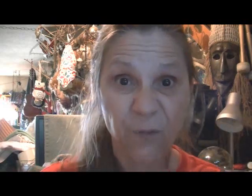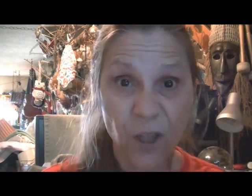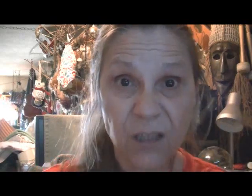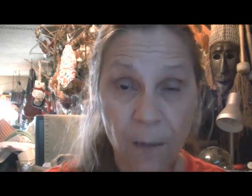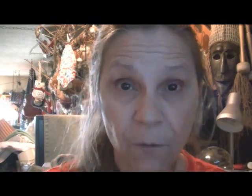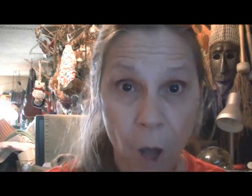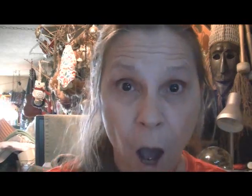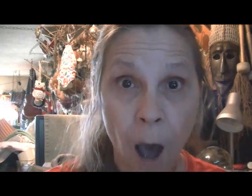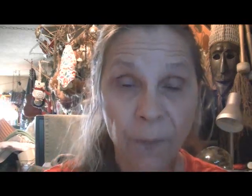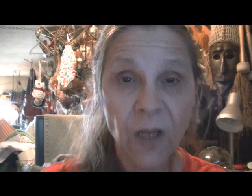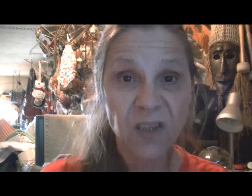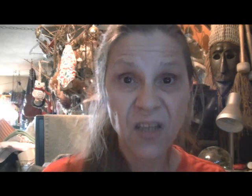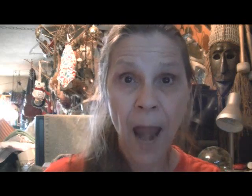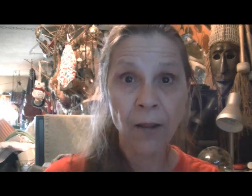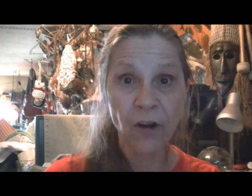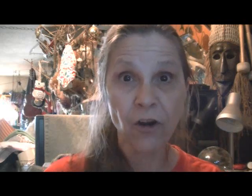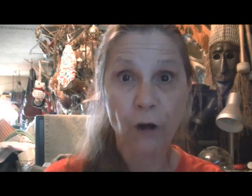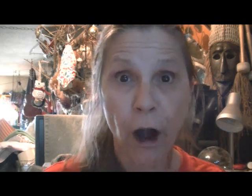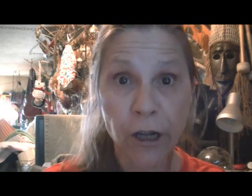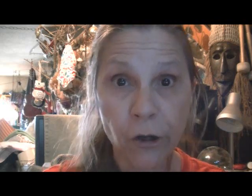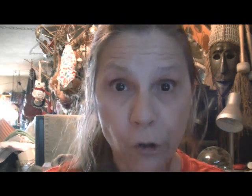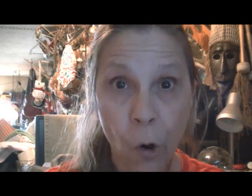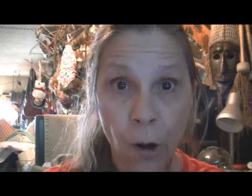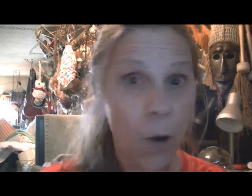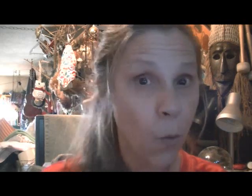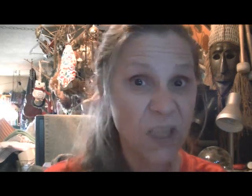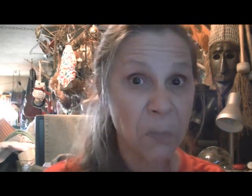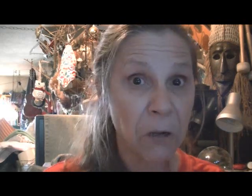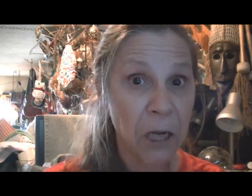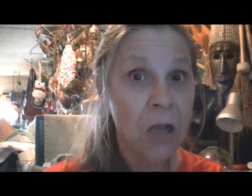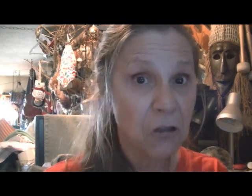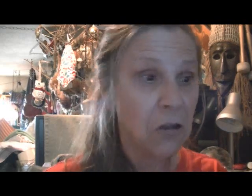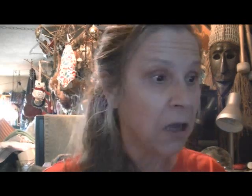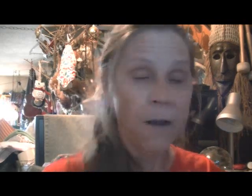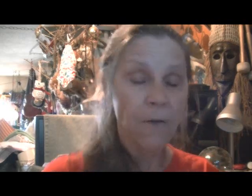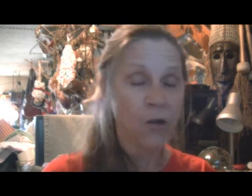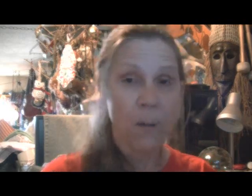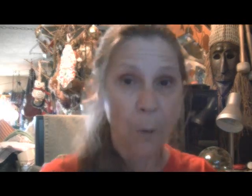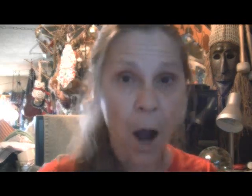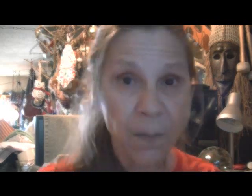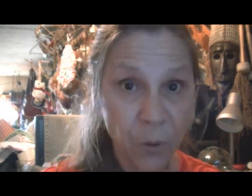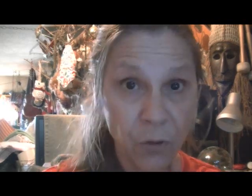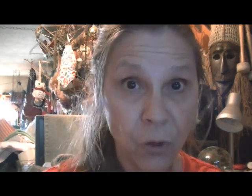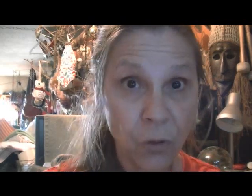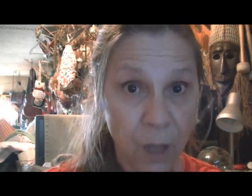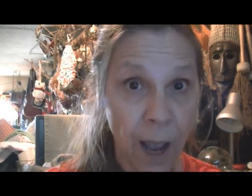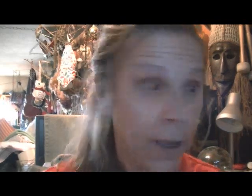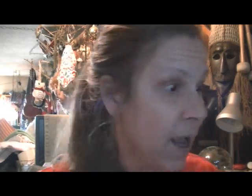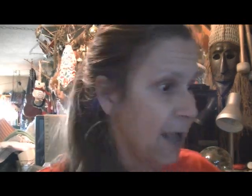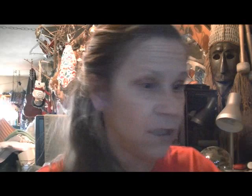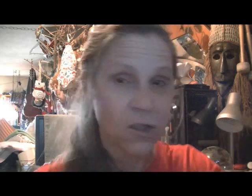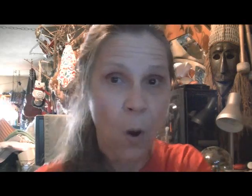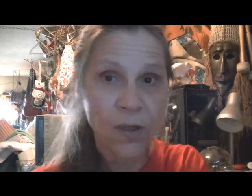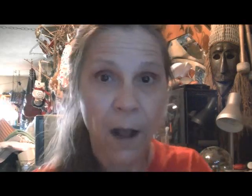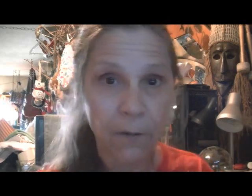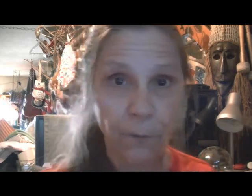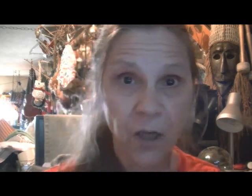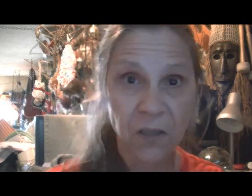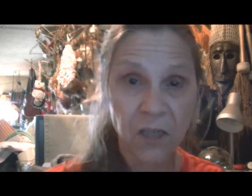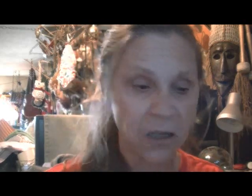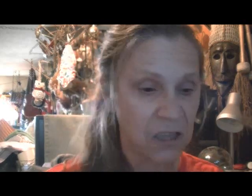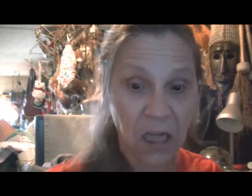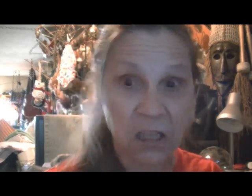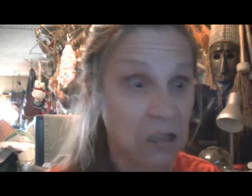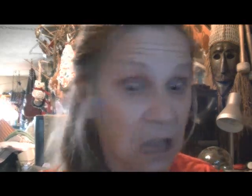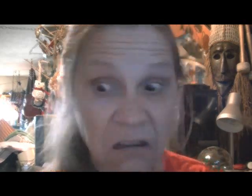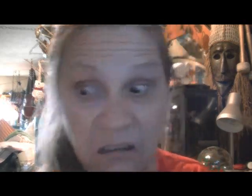fucking 6'7" cop standing there guarding the door, whispering to the body boot dude guy as he's going down the